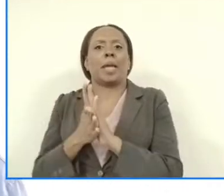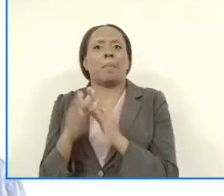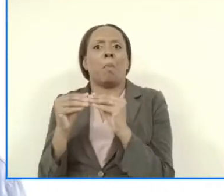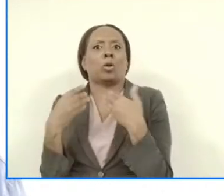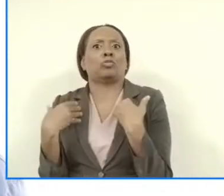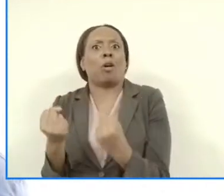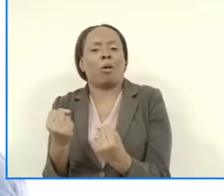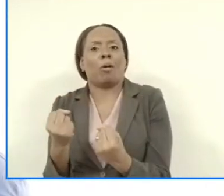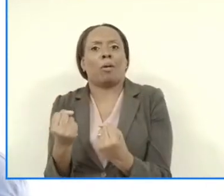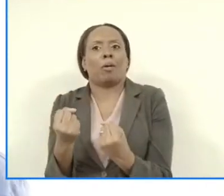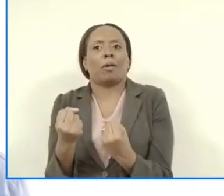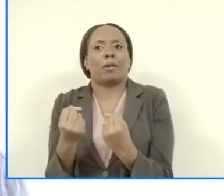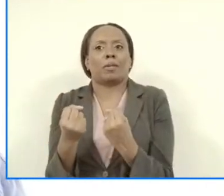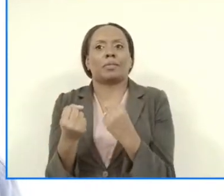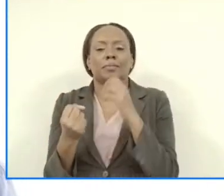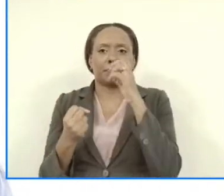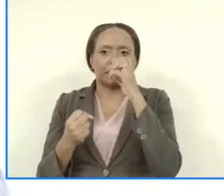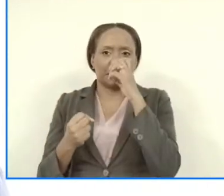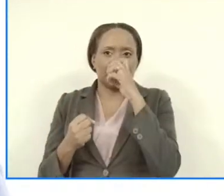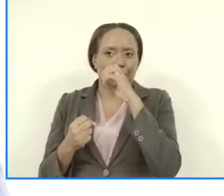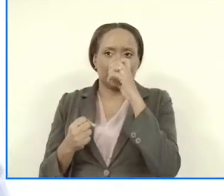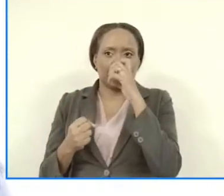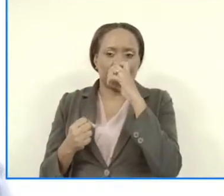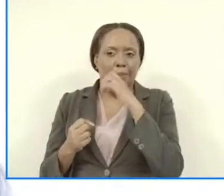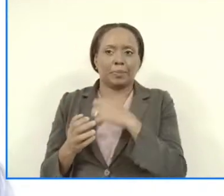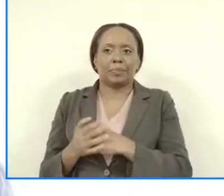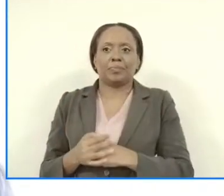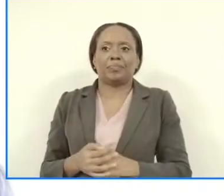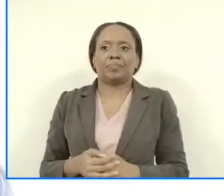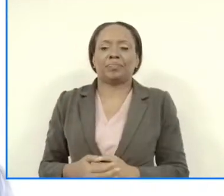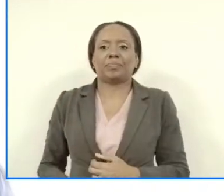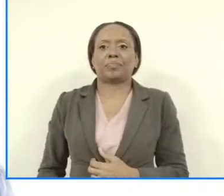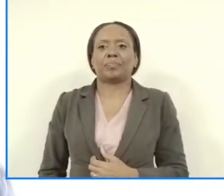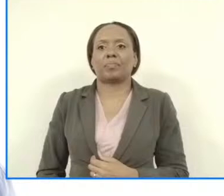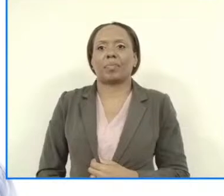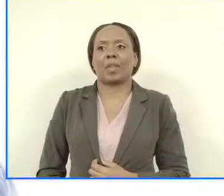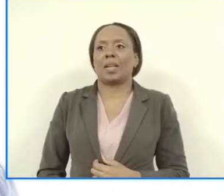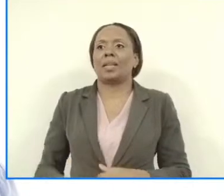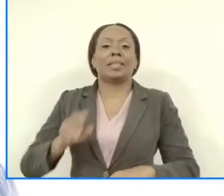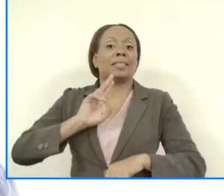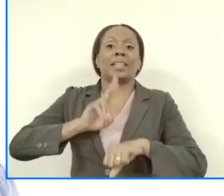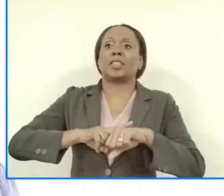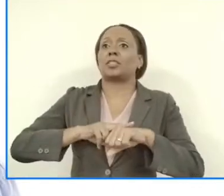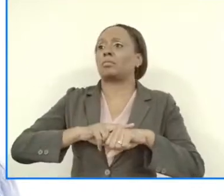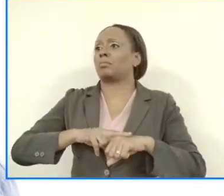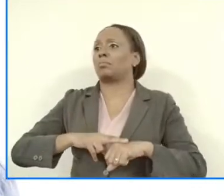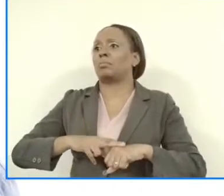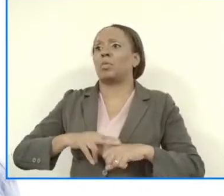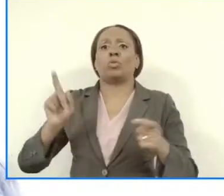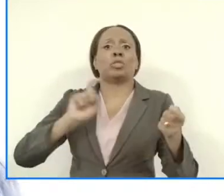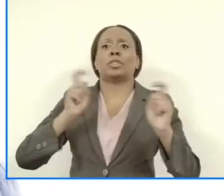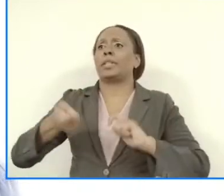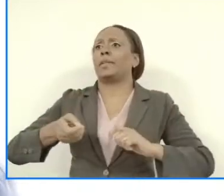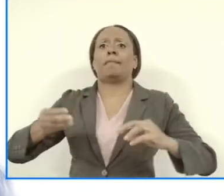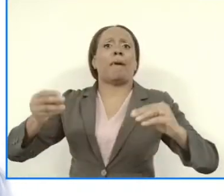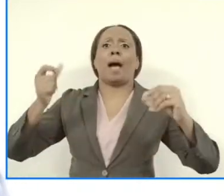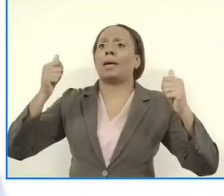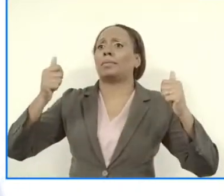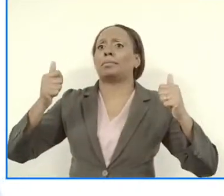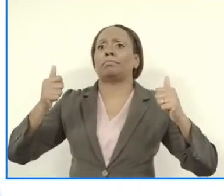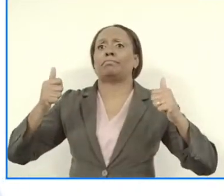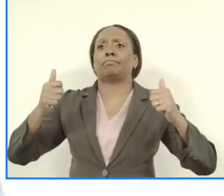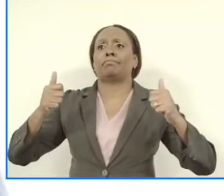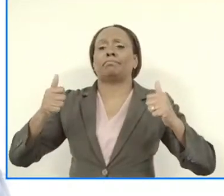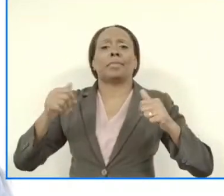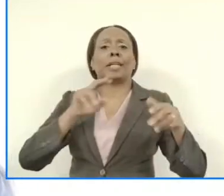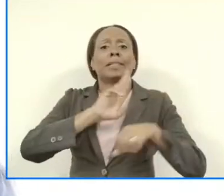again. So with the best model in the world, it is simply modeling, and nature will do what nature does, which is why it is so important in